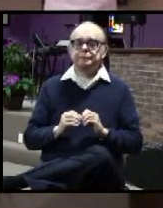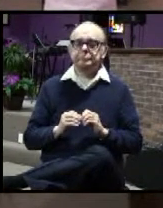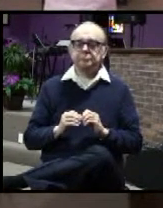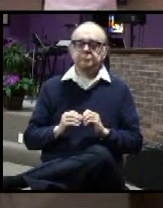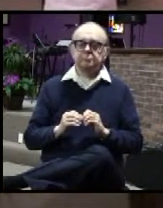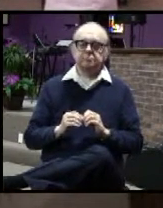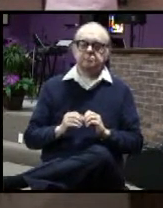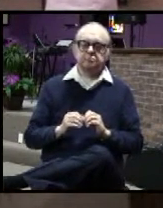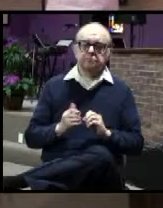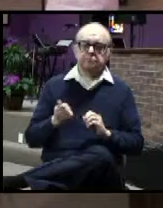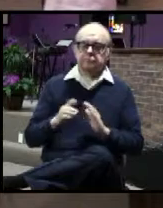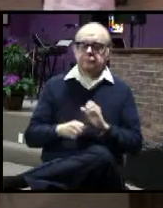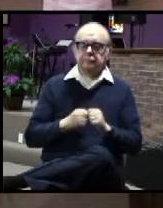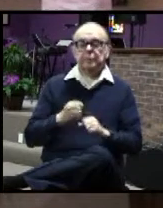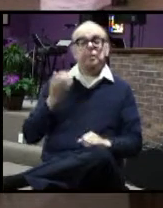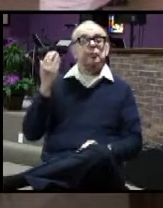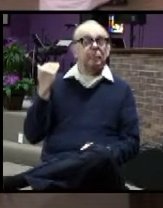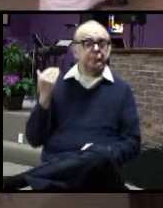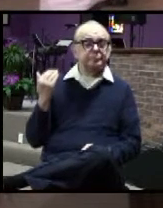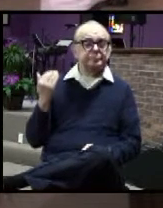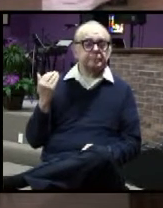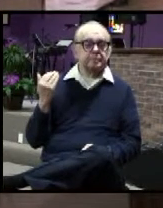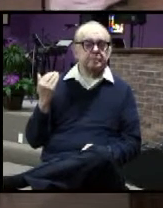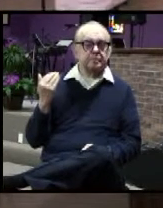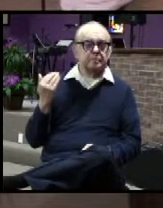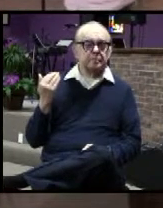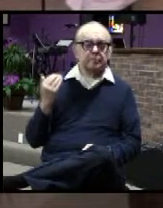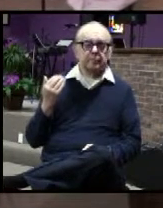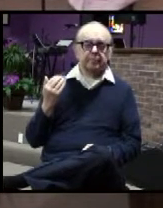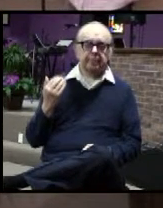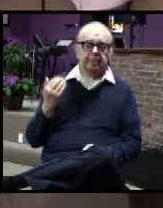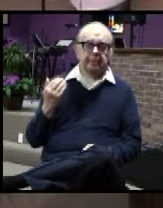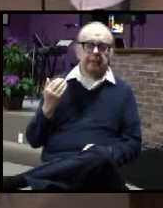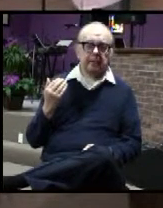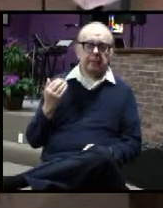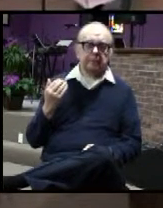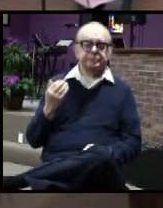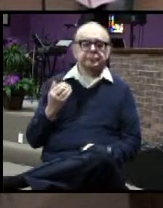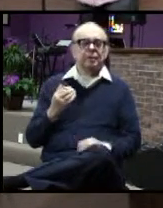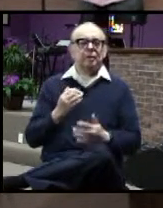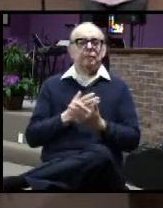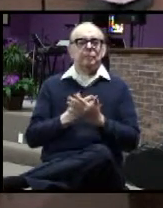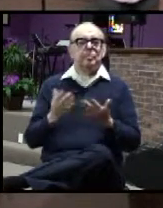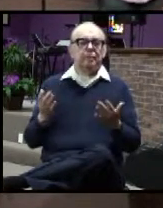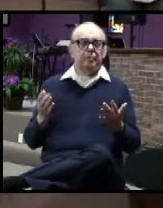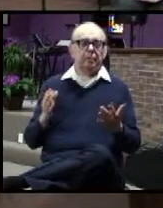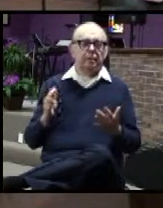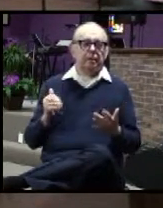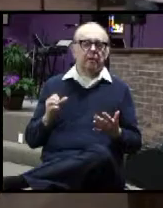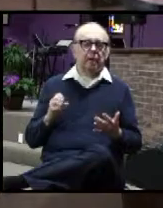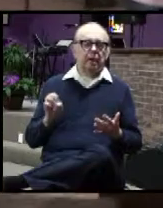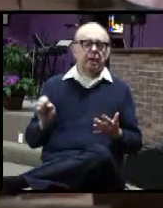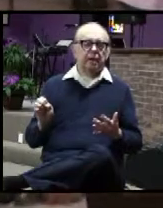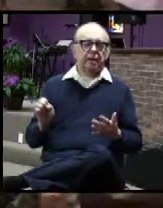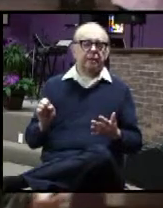A few years ago, there was a case that was starting to go in the city of Houston,